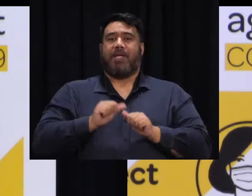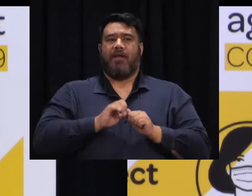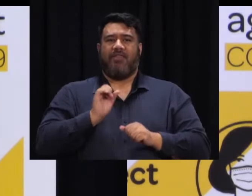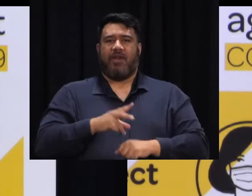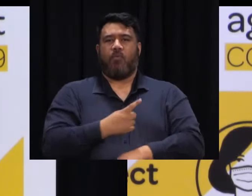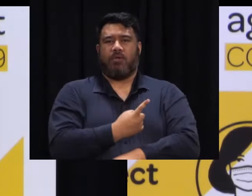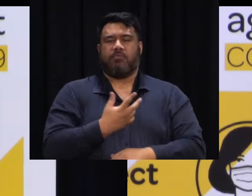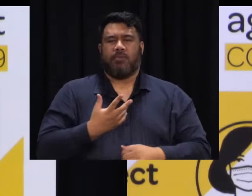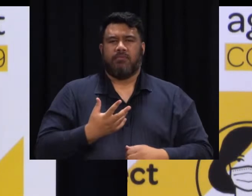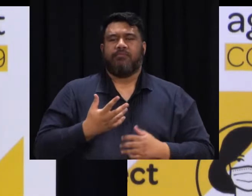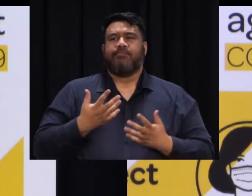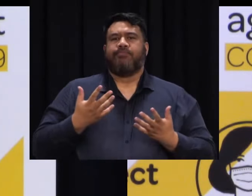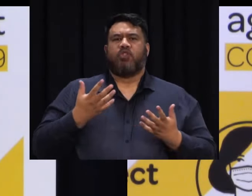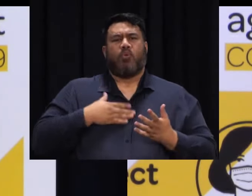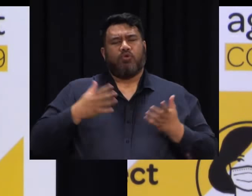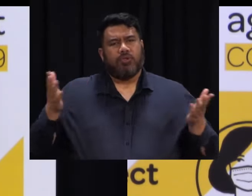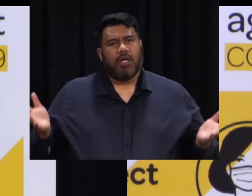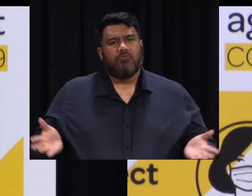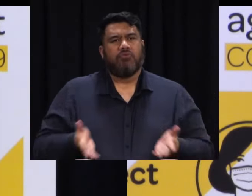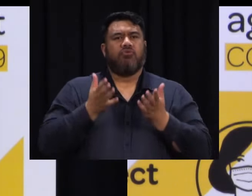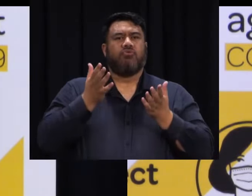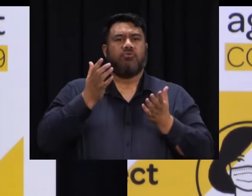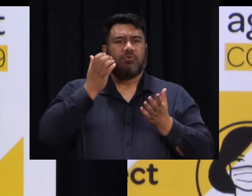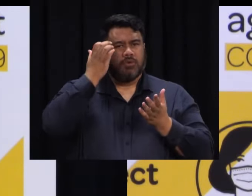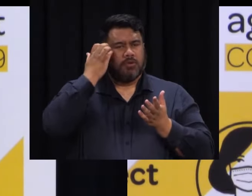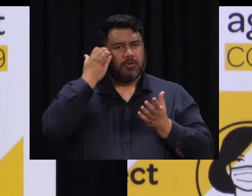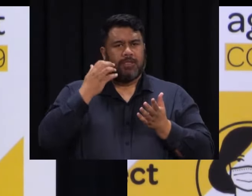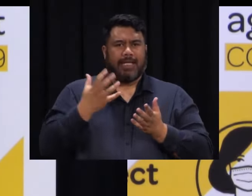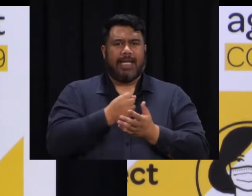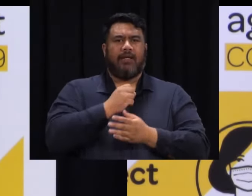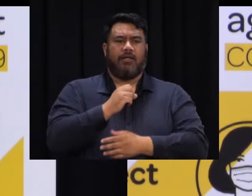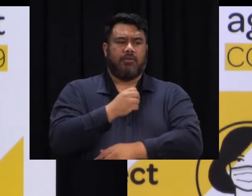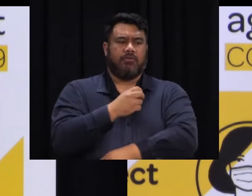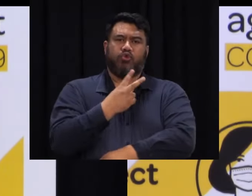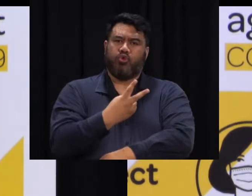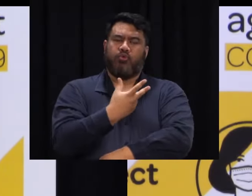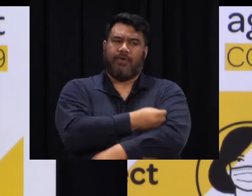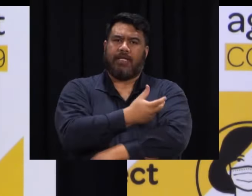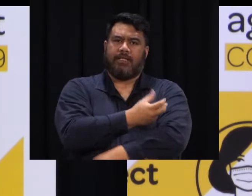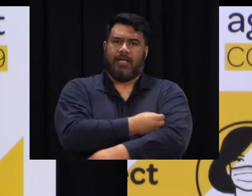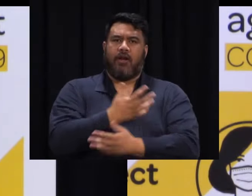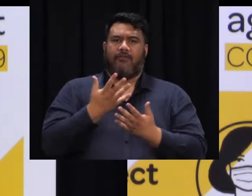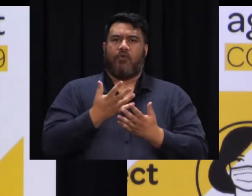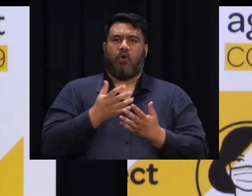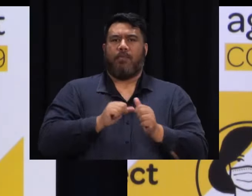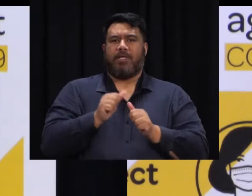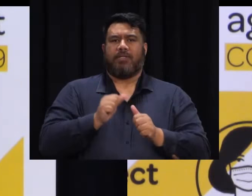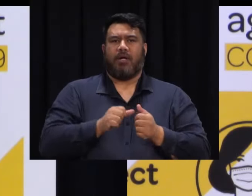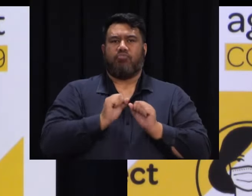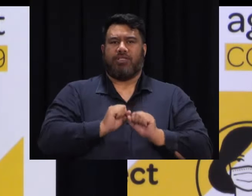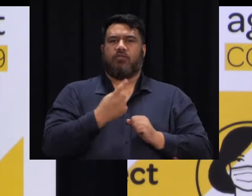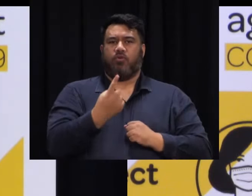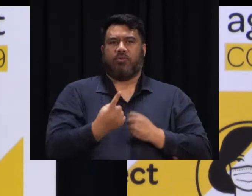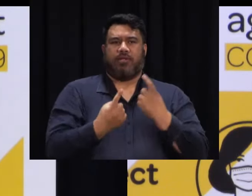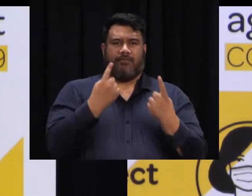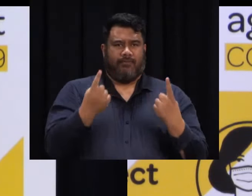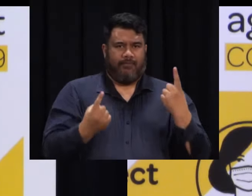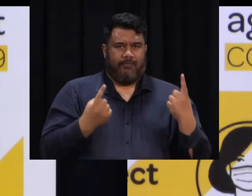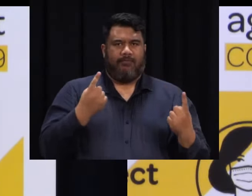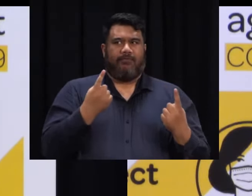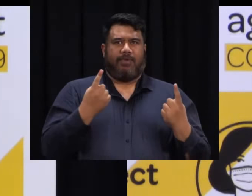want to keep encouraging everyone, do the job right, get both doses to get the full protection. And